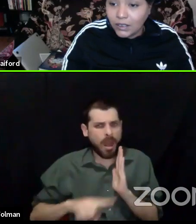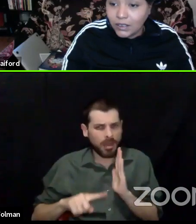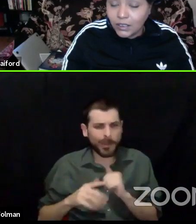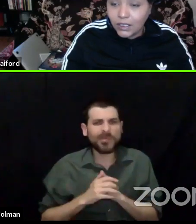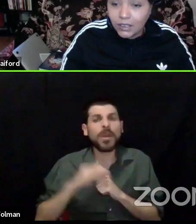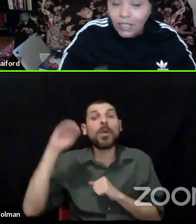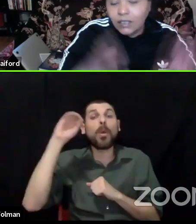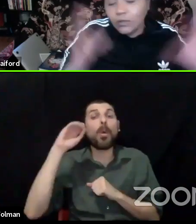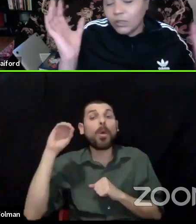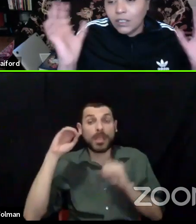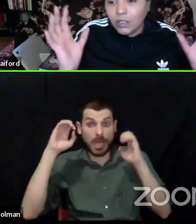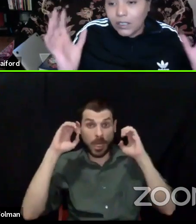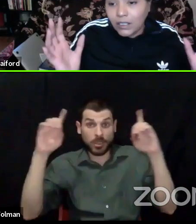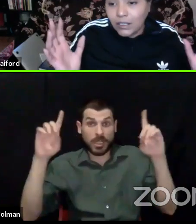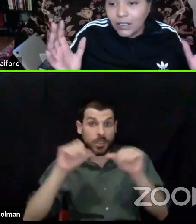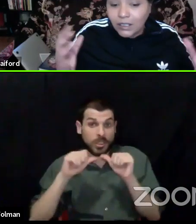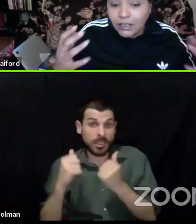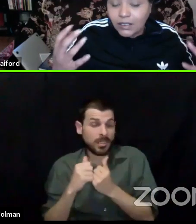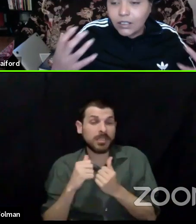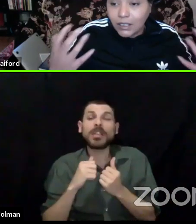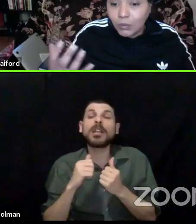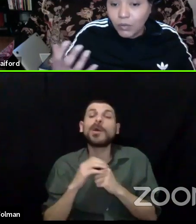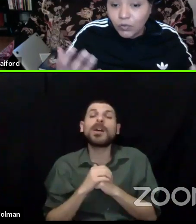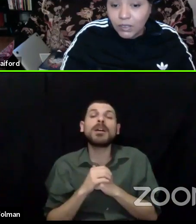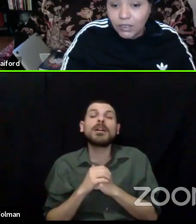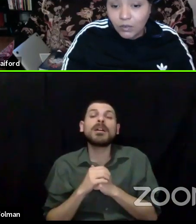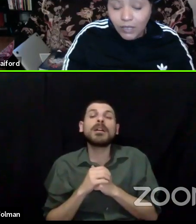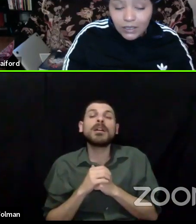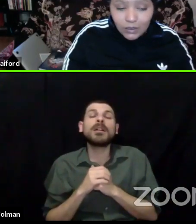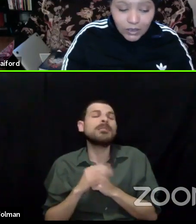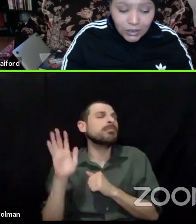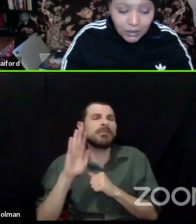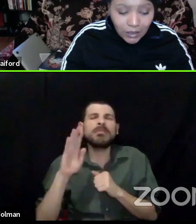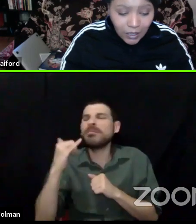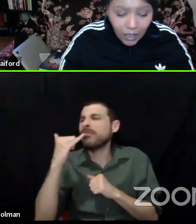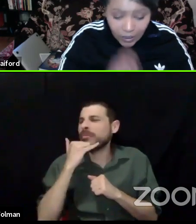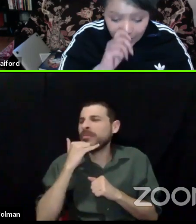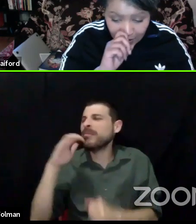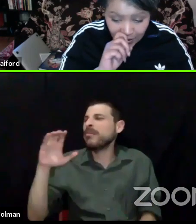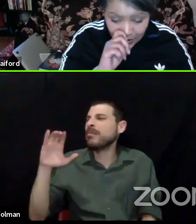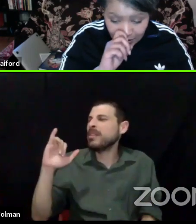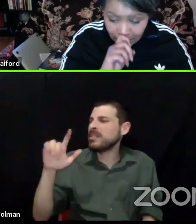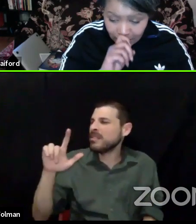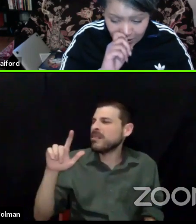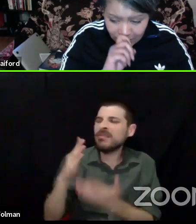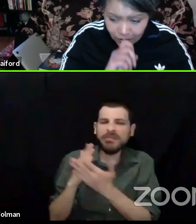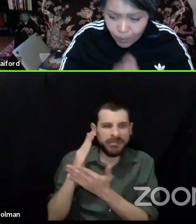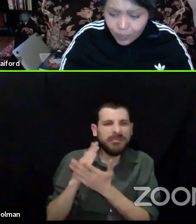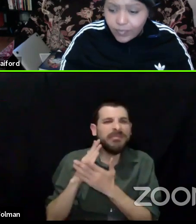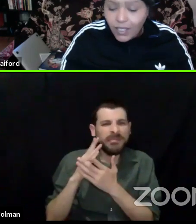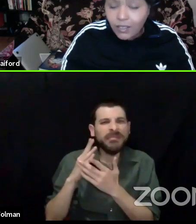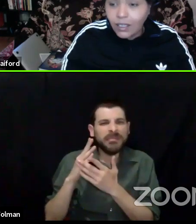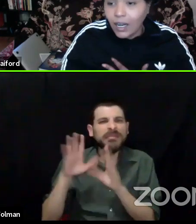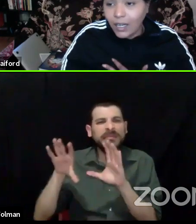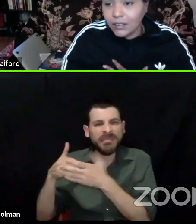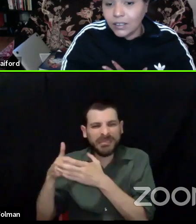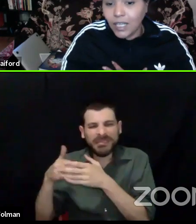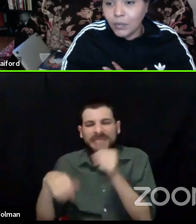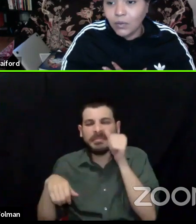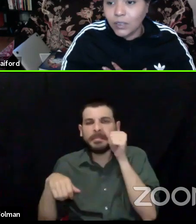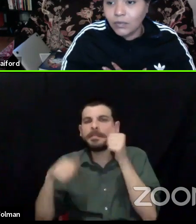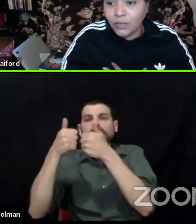Education Association, not even the Oregon Education Association, but from the Civil Rights Division on the state education system, the